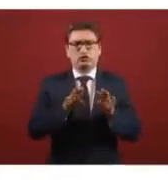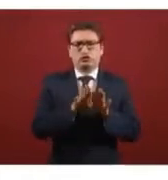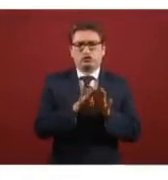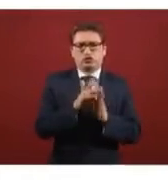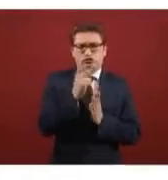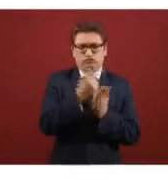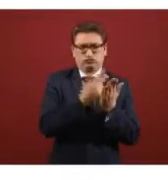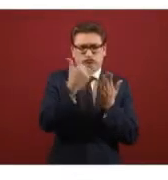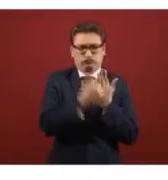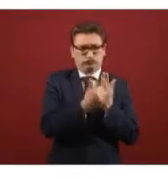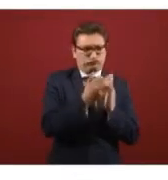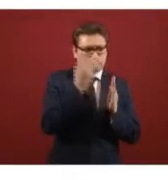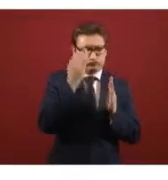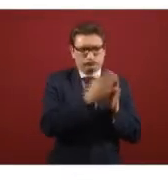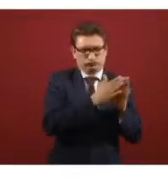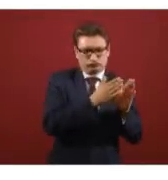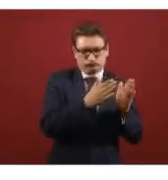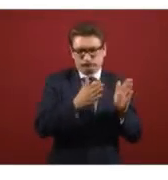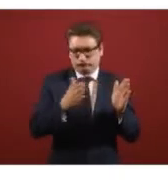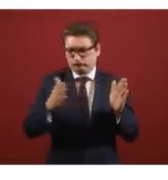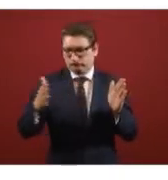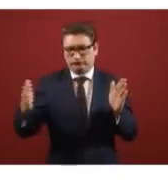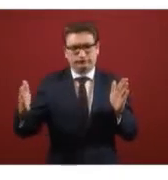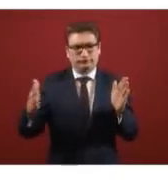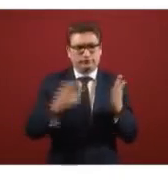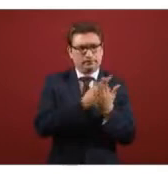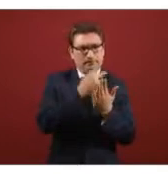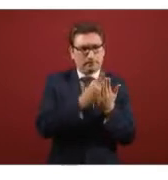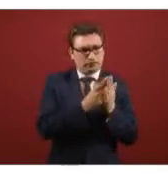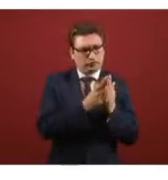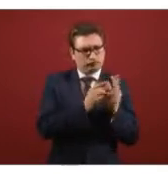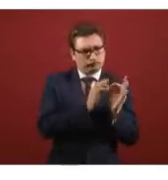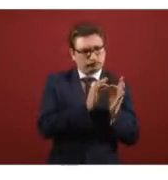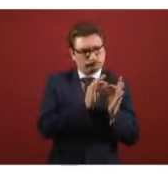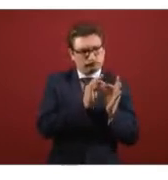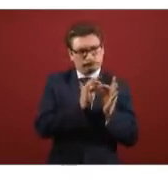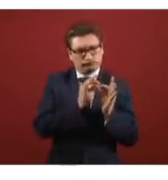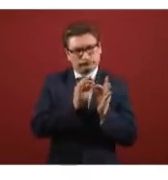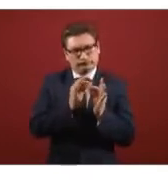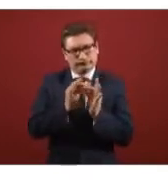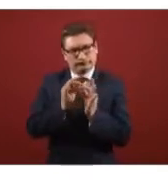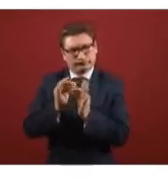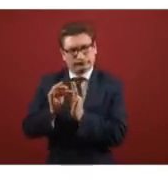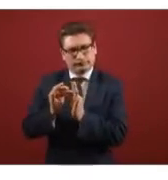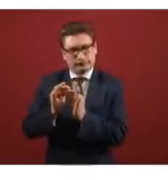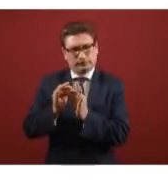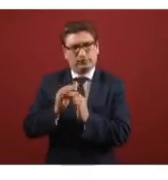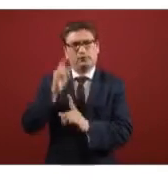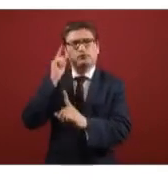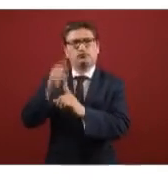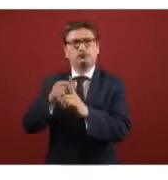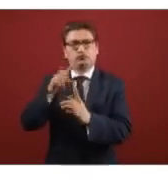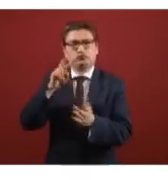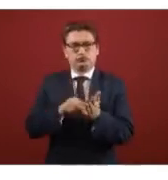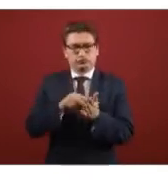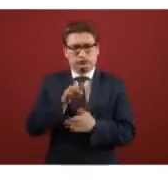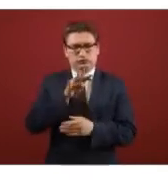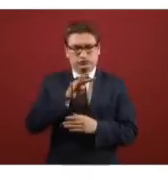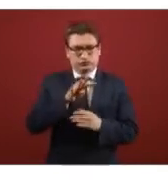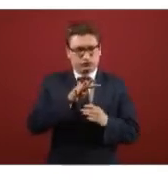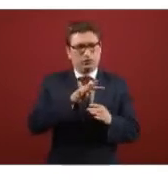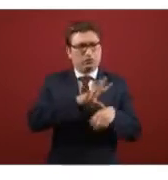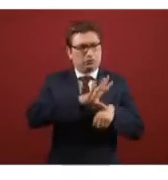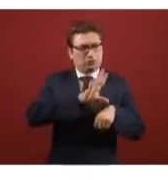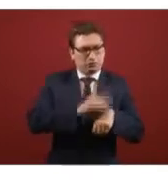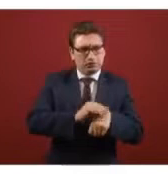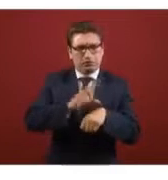line, planteado how y they've hemos planned ido it, cumpliendo and we've been cabalmente. complying Para 2019, los until permisos,